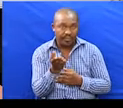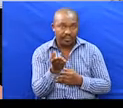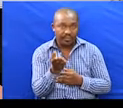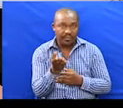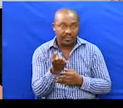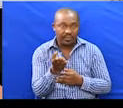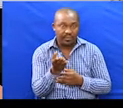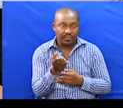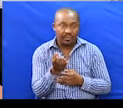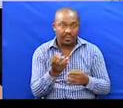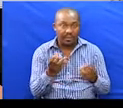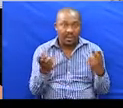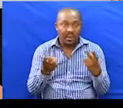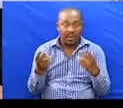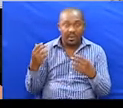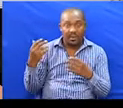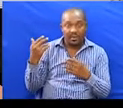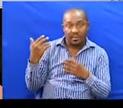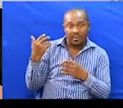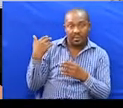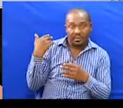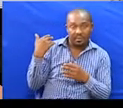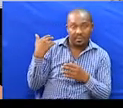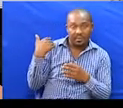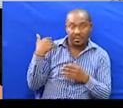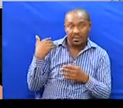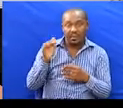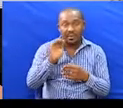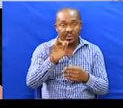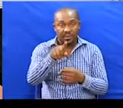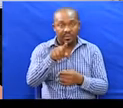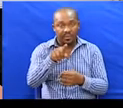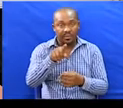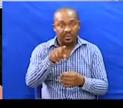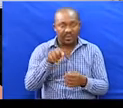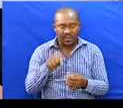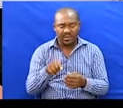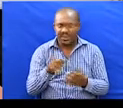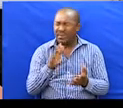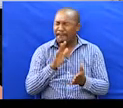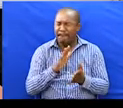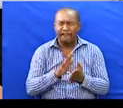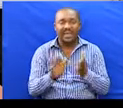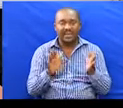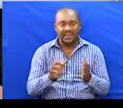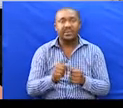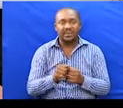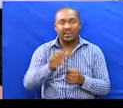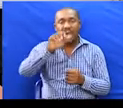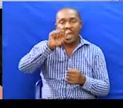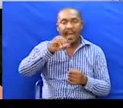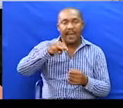genetics, as I told you earlier, is an amazing topic. It's an amazing